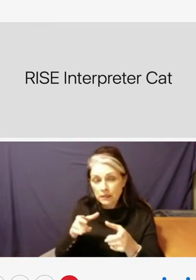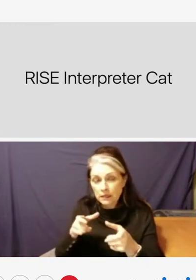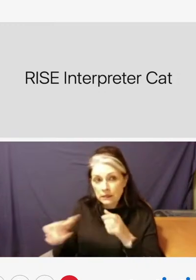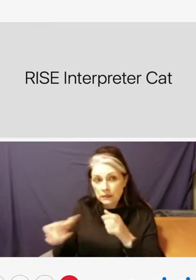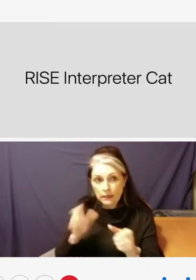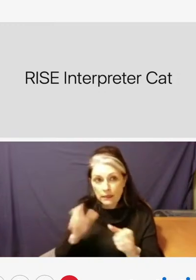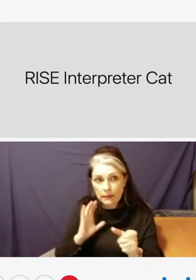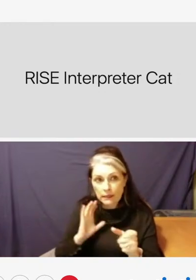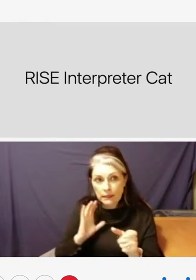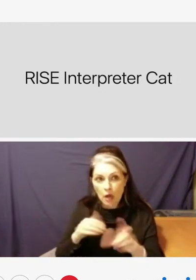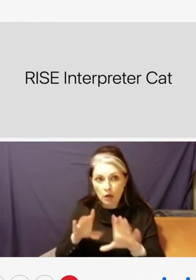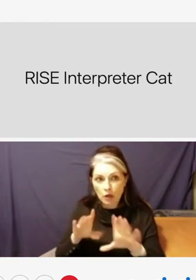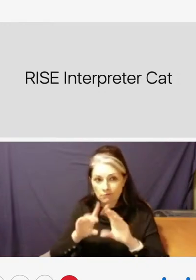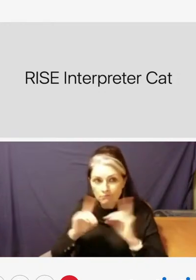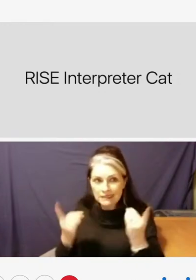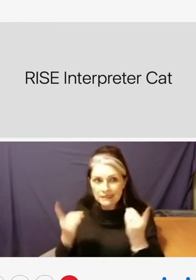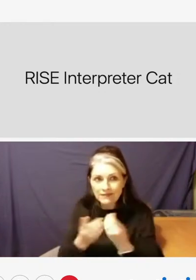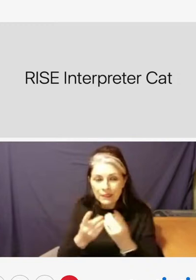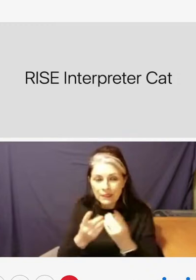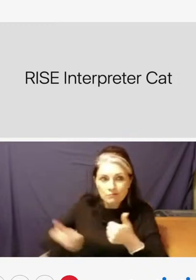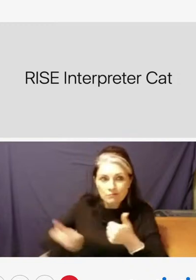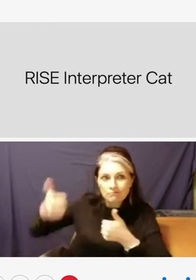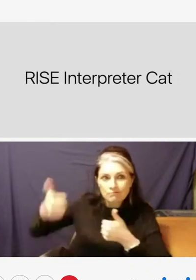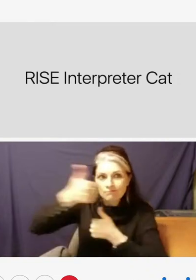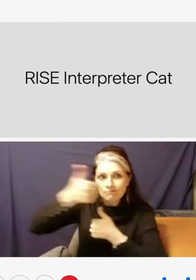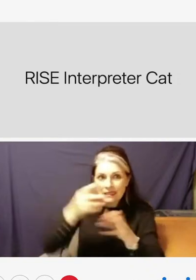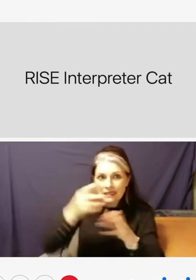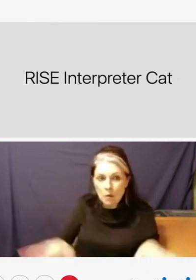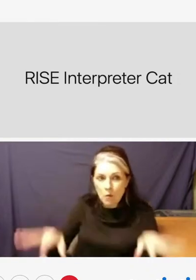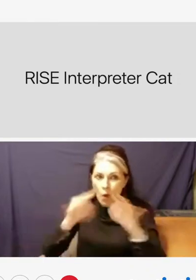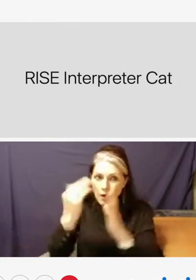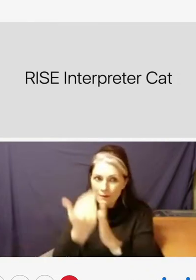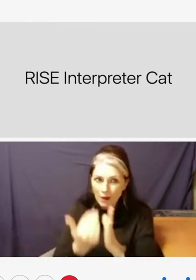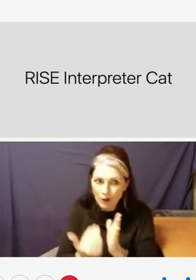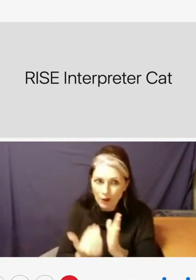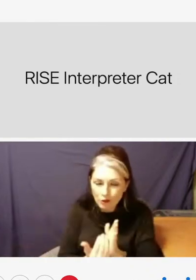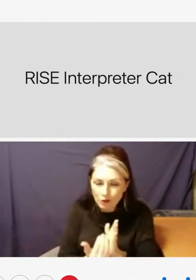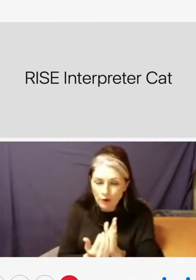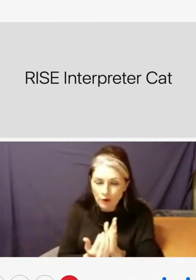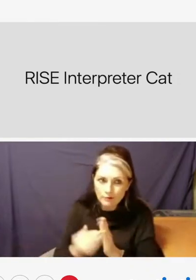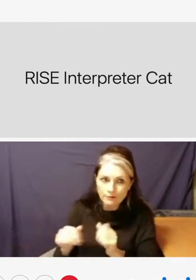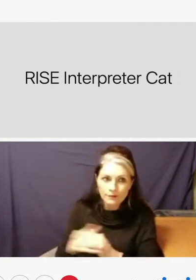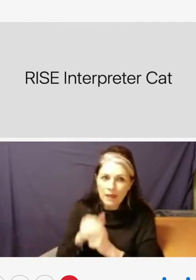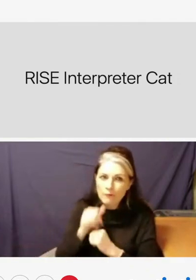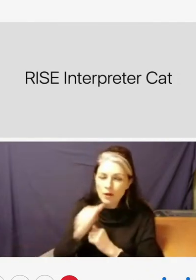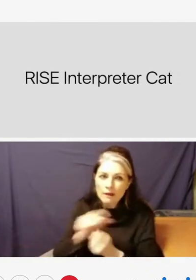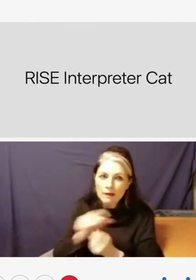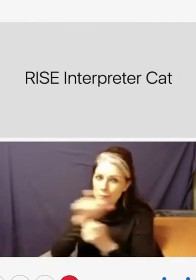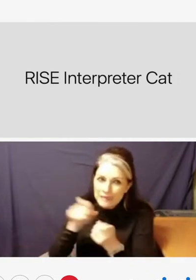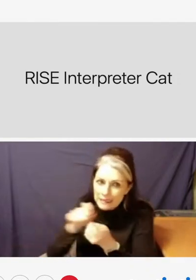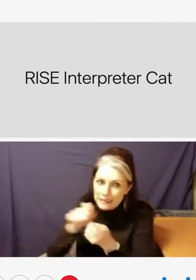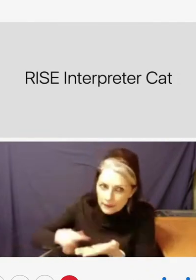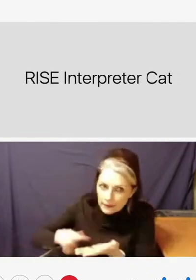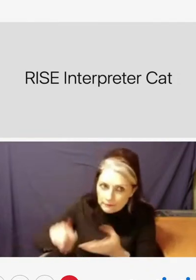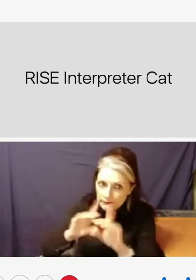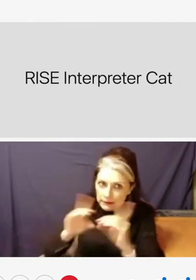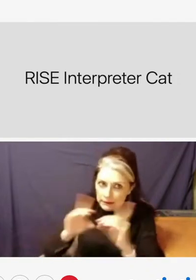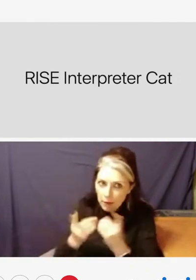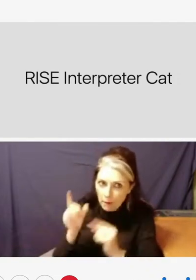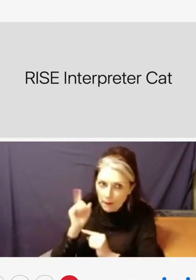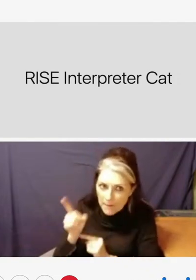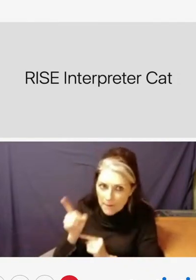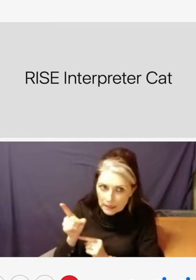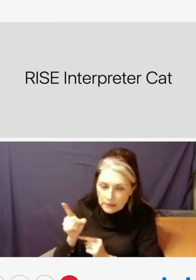be on your agendas so uh I haven't looked at any specific uh Department minutes but certainly I can